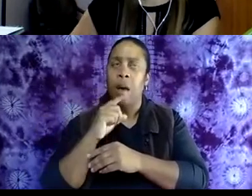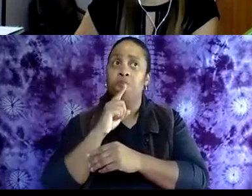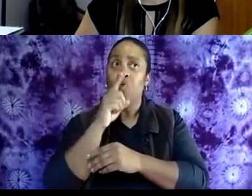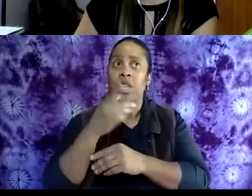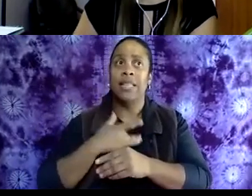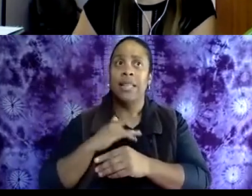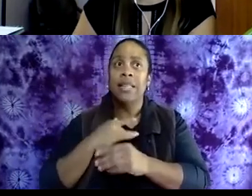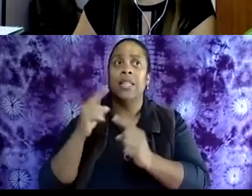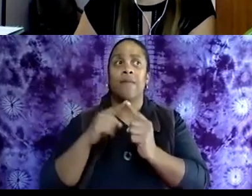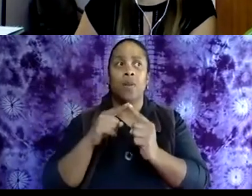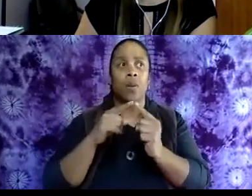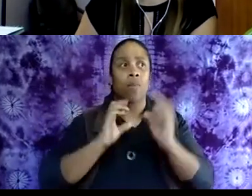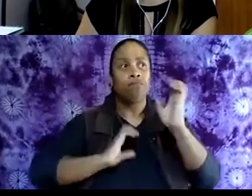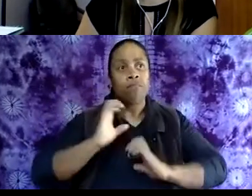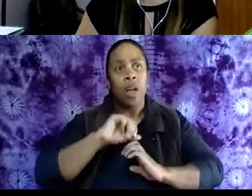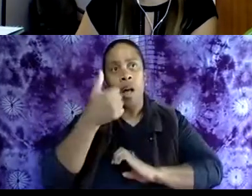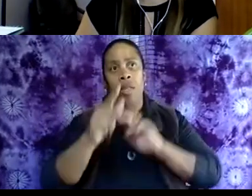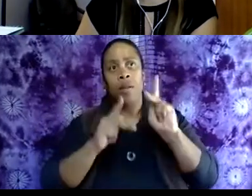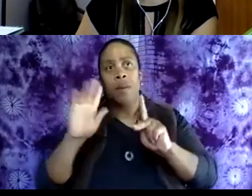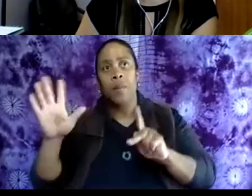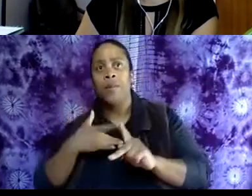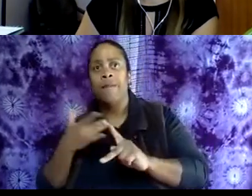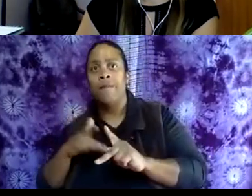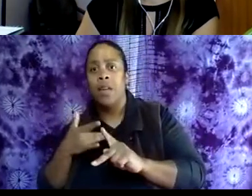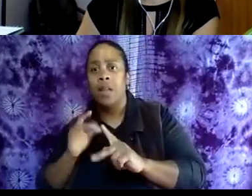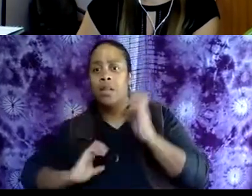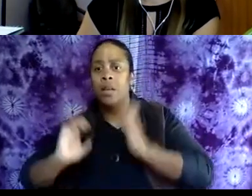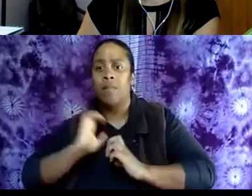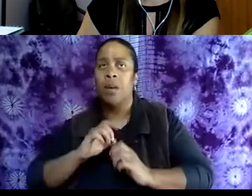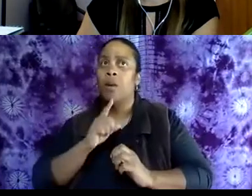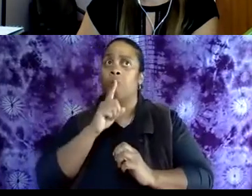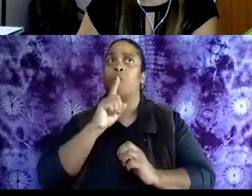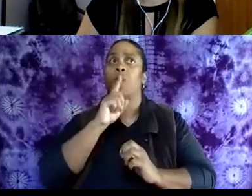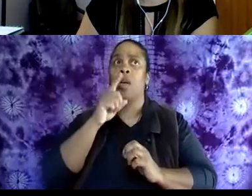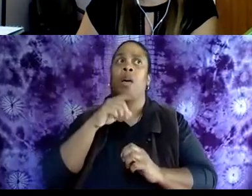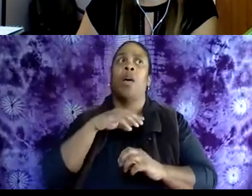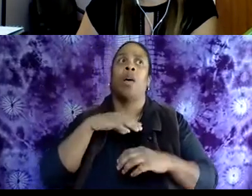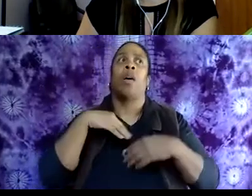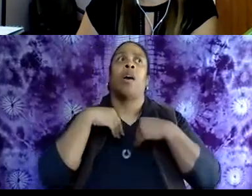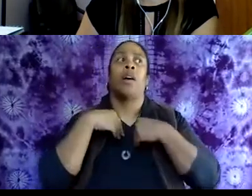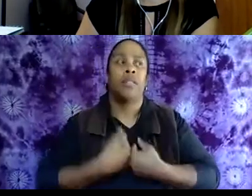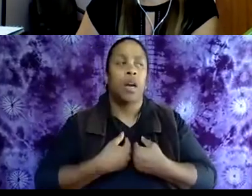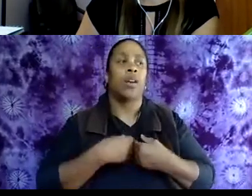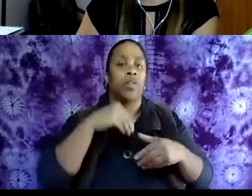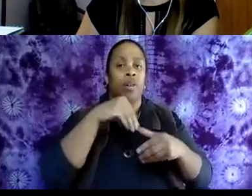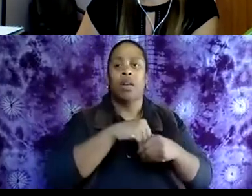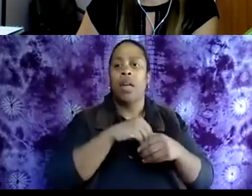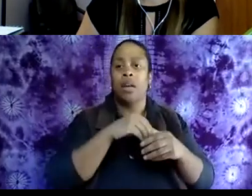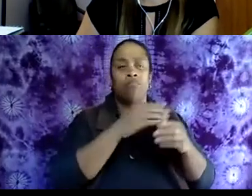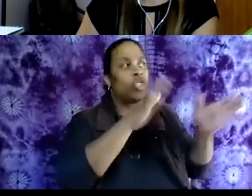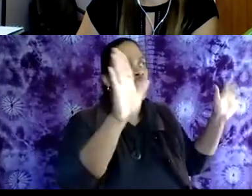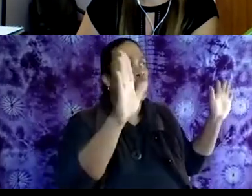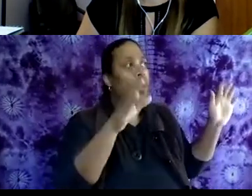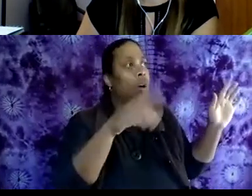buildings, to emotions, to what people are feeling. It's very exhausting to go out in public. I spend 99% of my time alone.